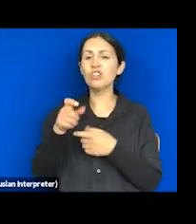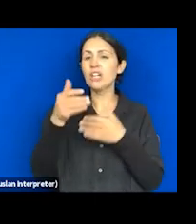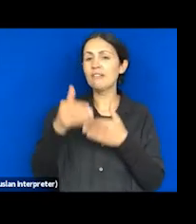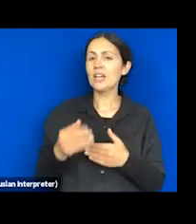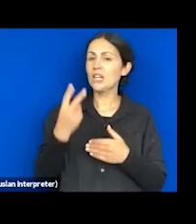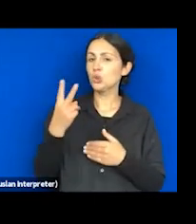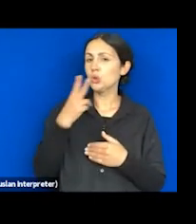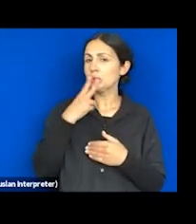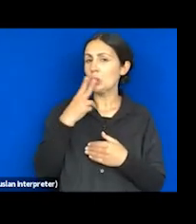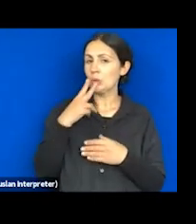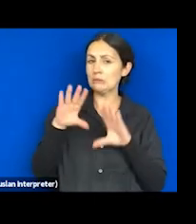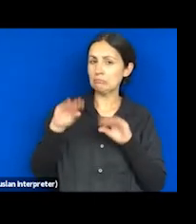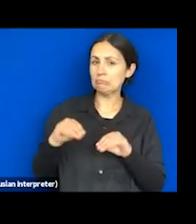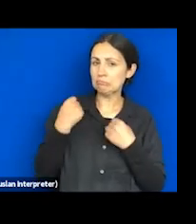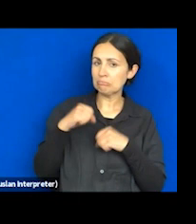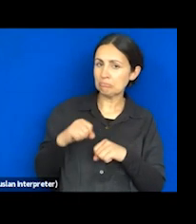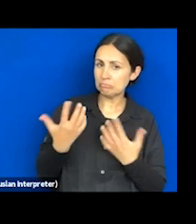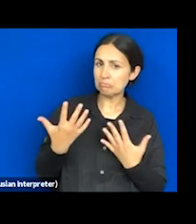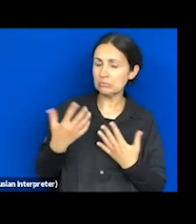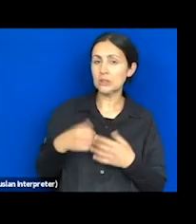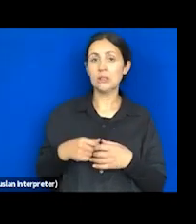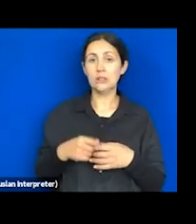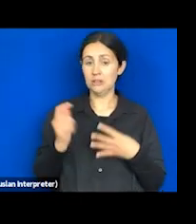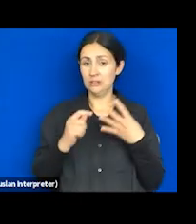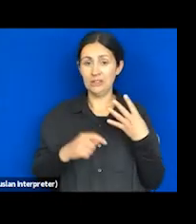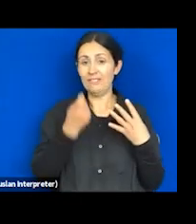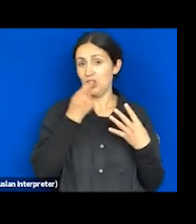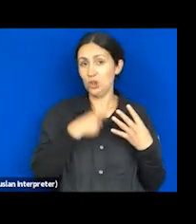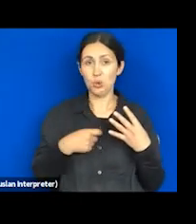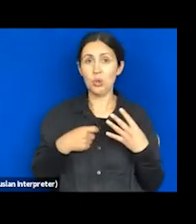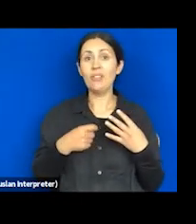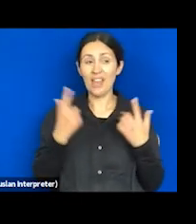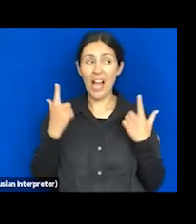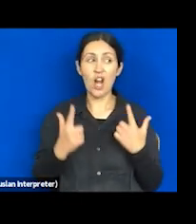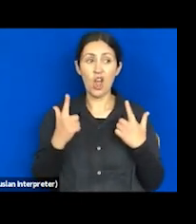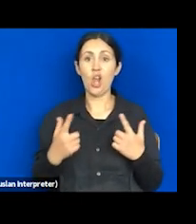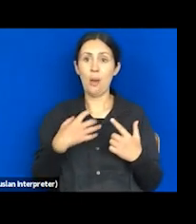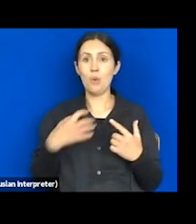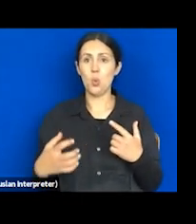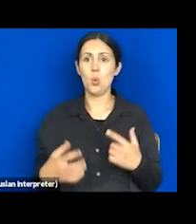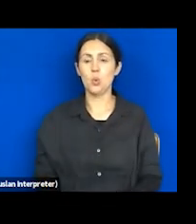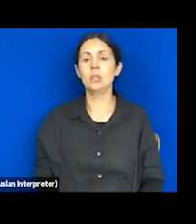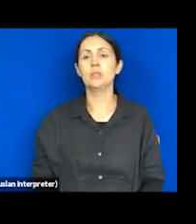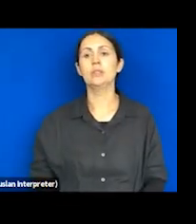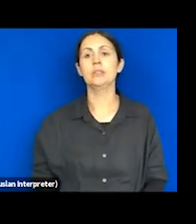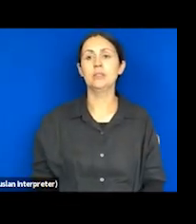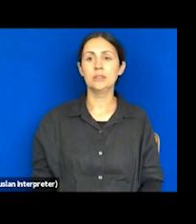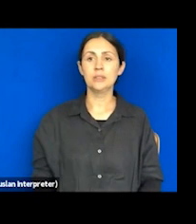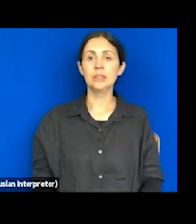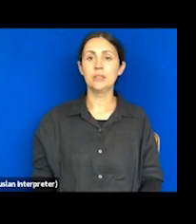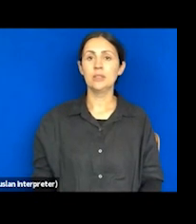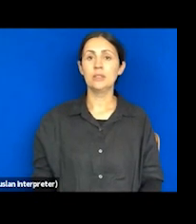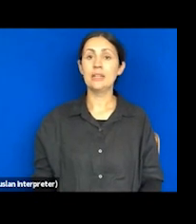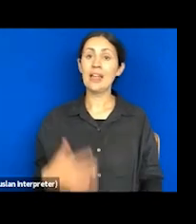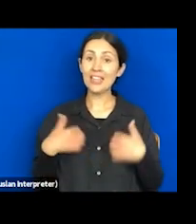study. And as I said, there's probably a lot more going on, but these are the sort of main ones that I'm aware of. The exciting